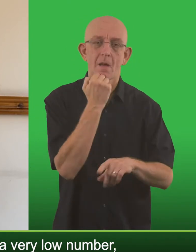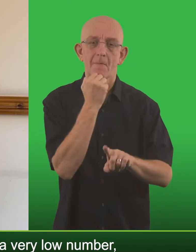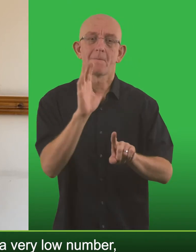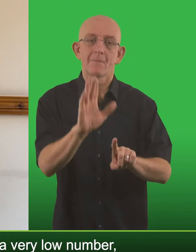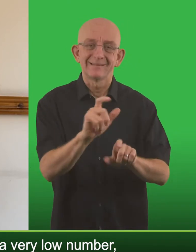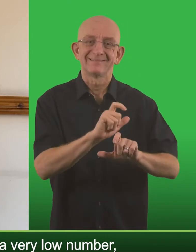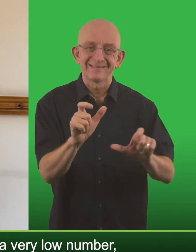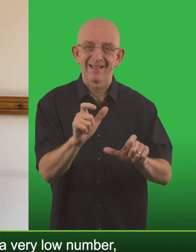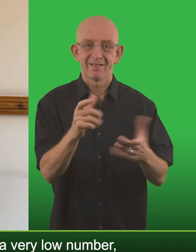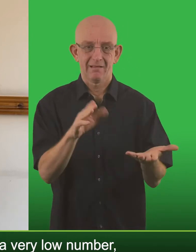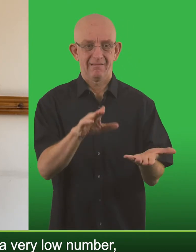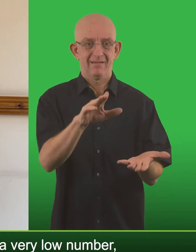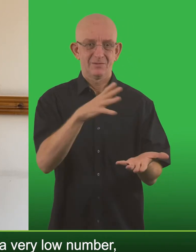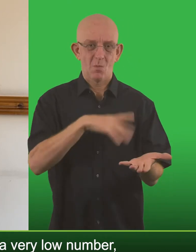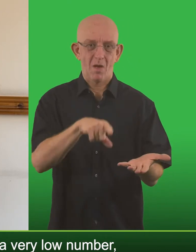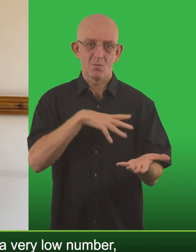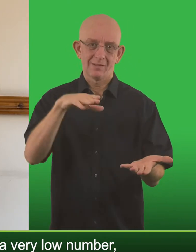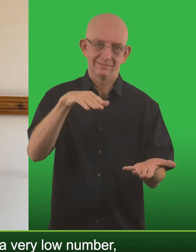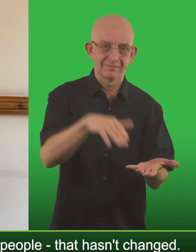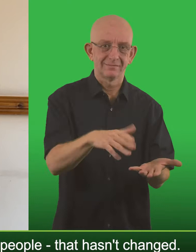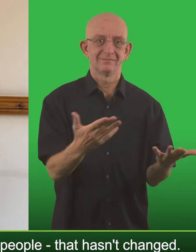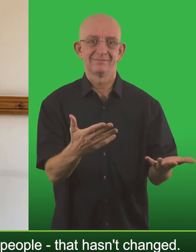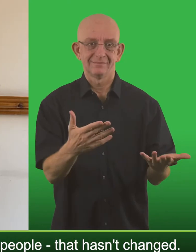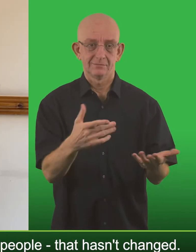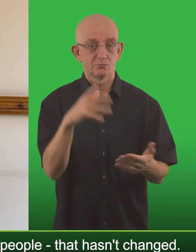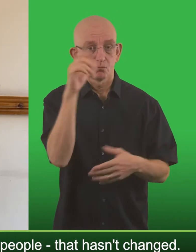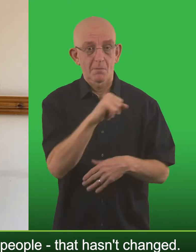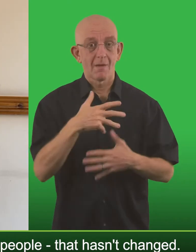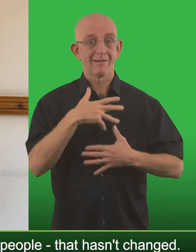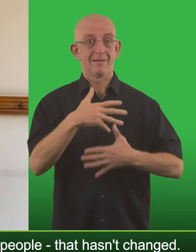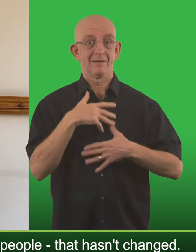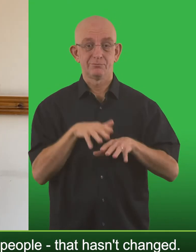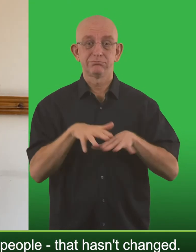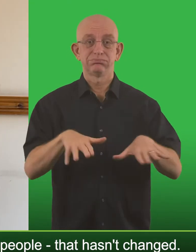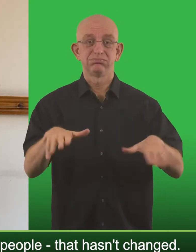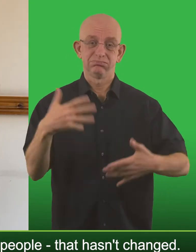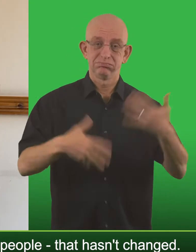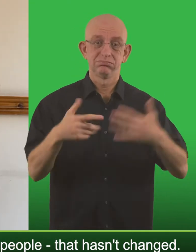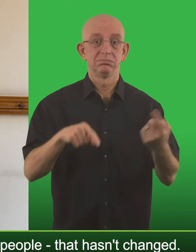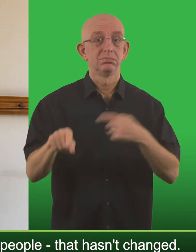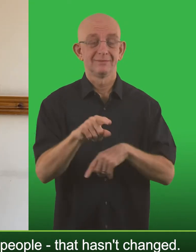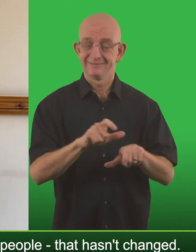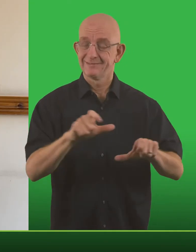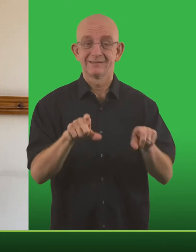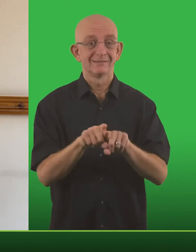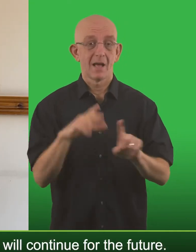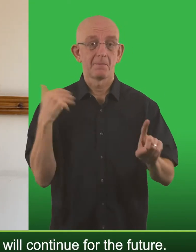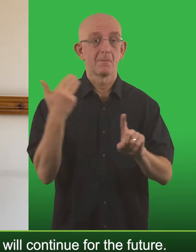but that will probably continue in the wrong direction. Remember, it's a respiratory virus that harms people. That hasn't